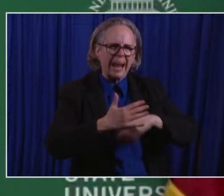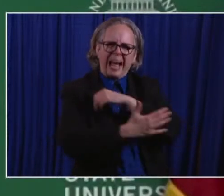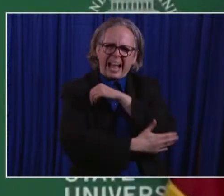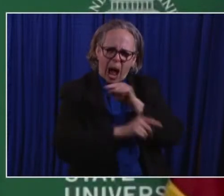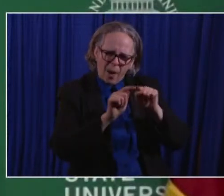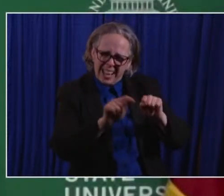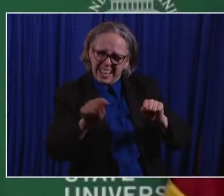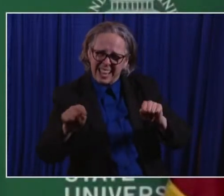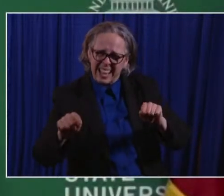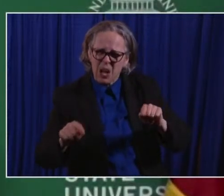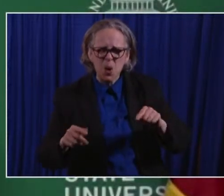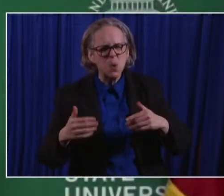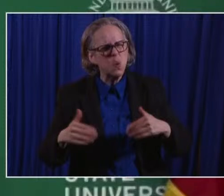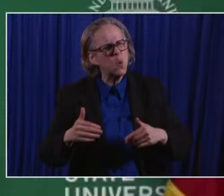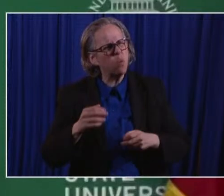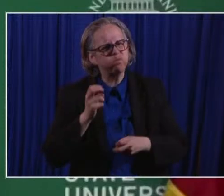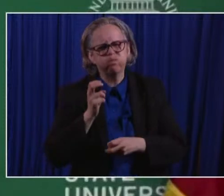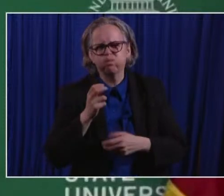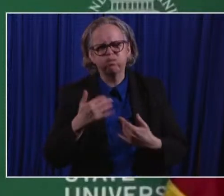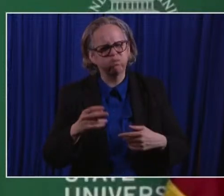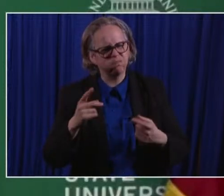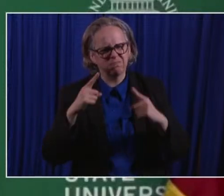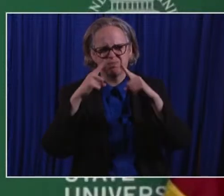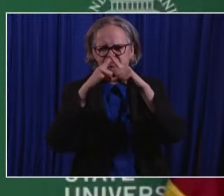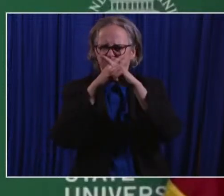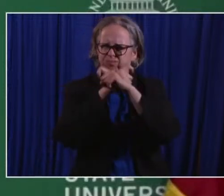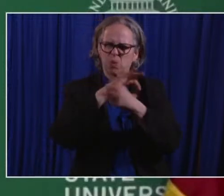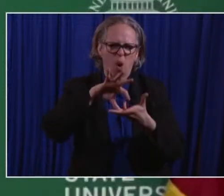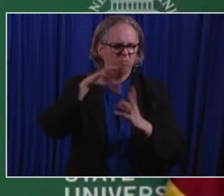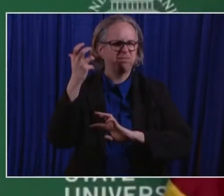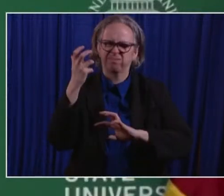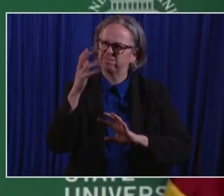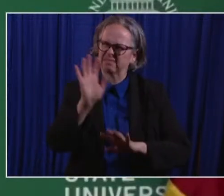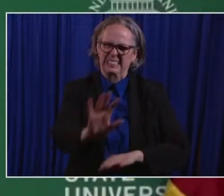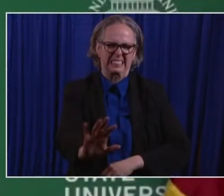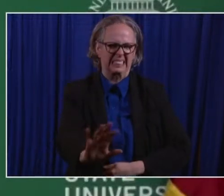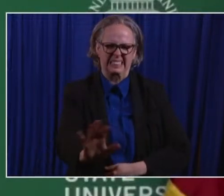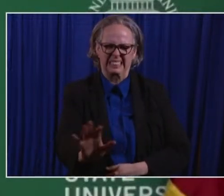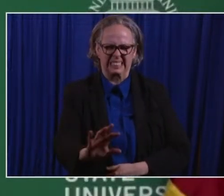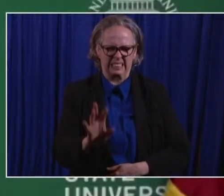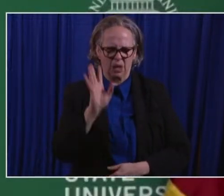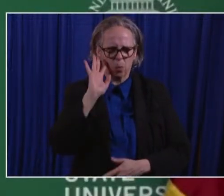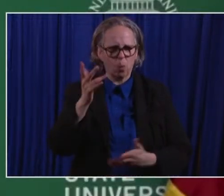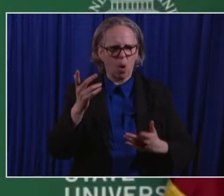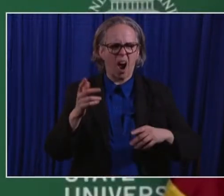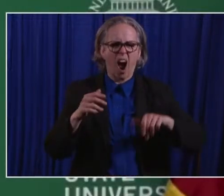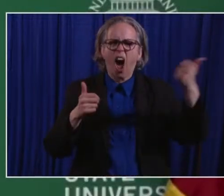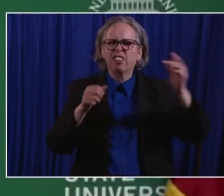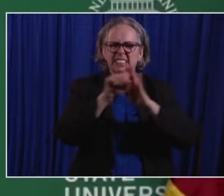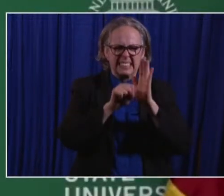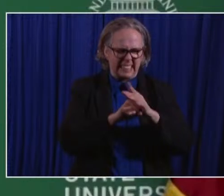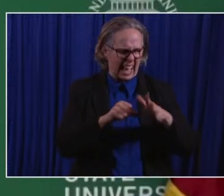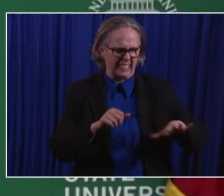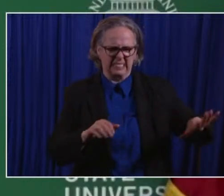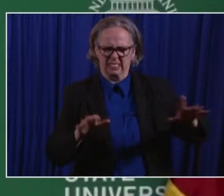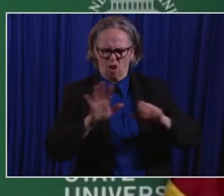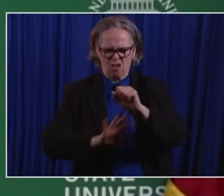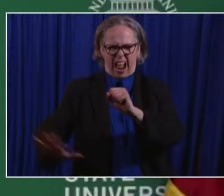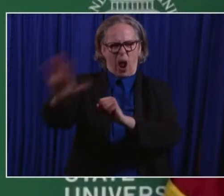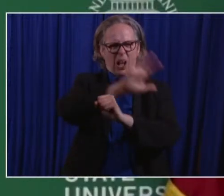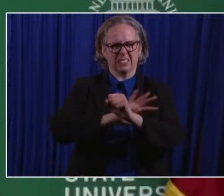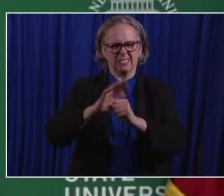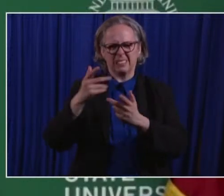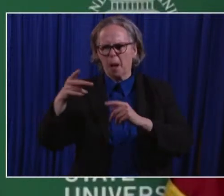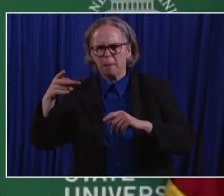We are impacted obviously by other states, but we're also impacted by other counties, and people move around a lot. So it